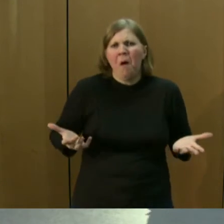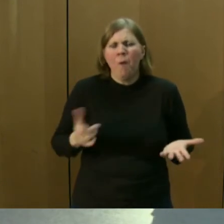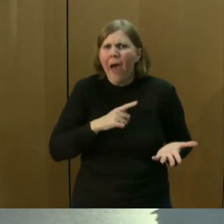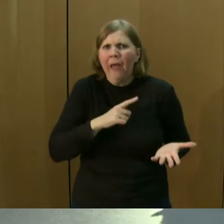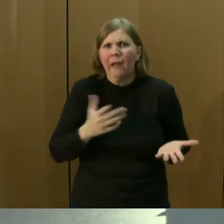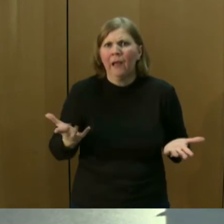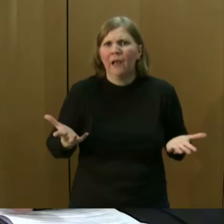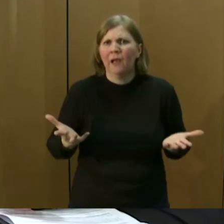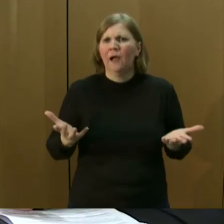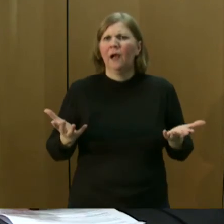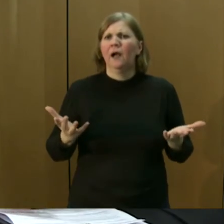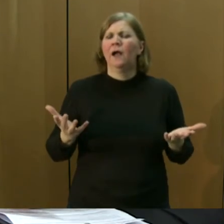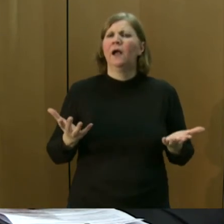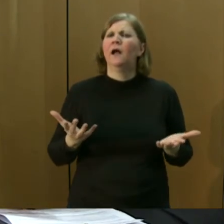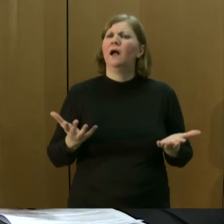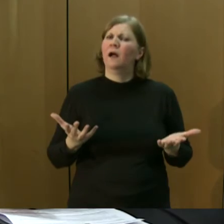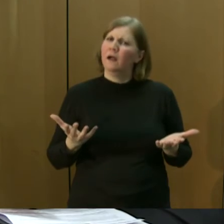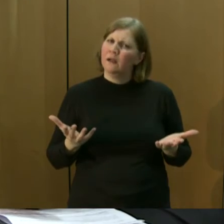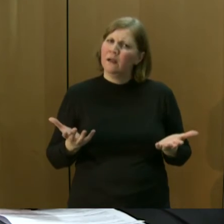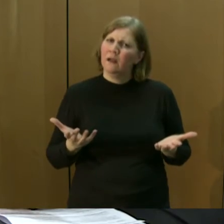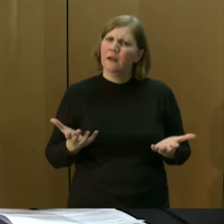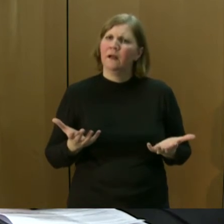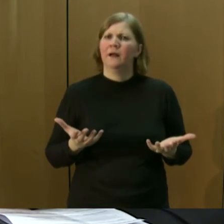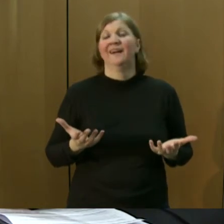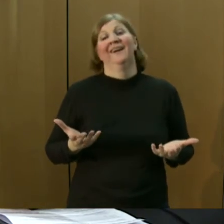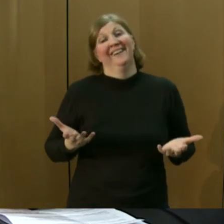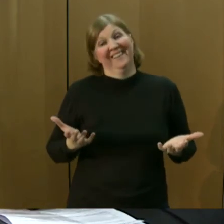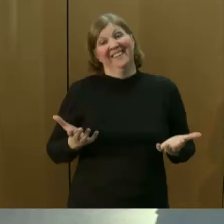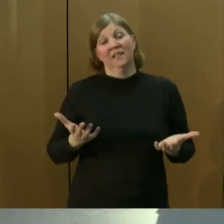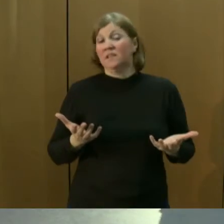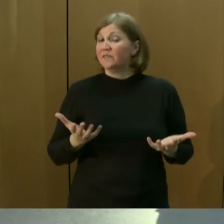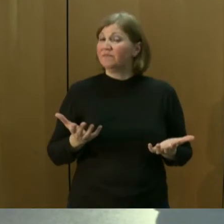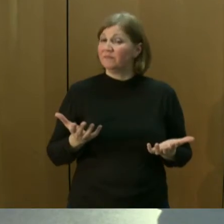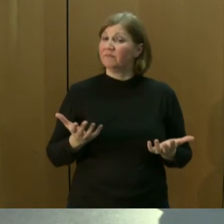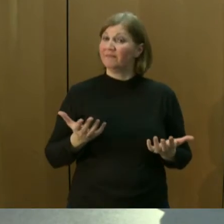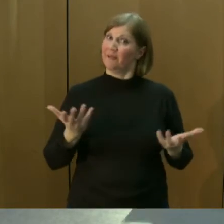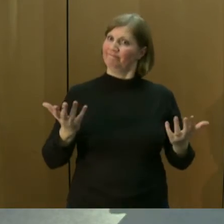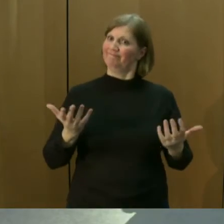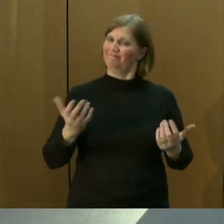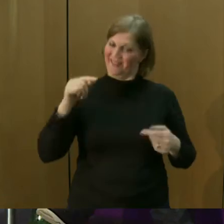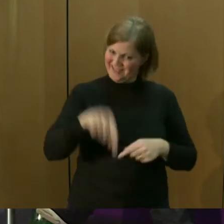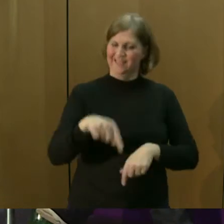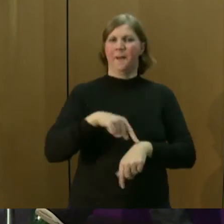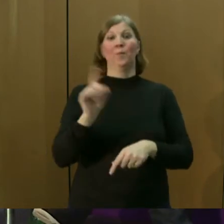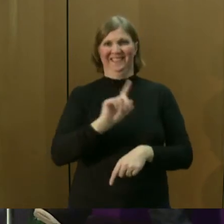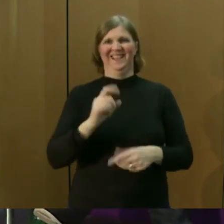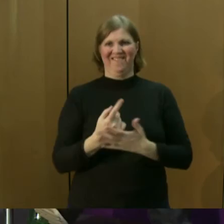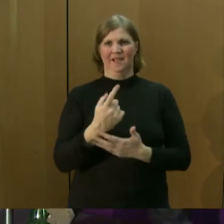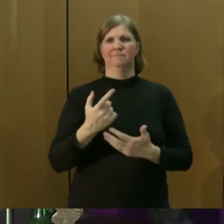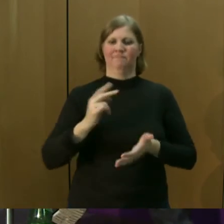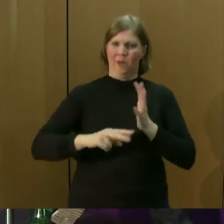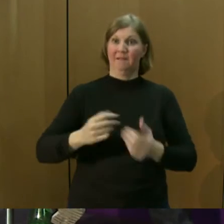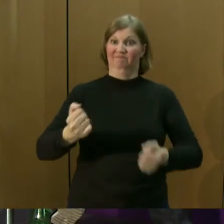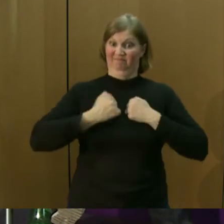Better notice, it would be helpful. Yeah. So we actually did an event in Fringe Central this year called Women in the Fringe, and it